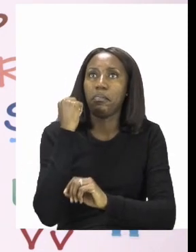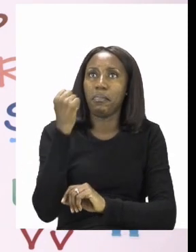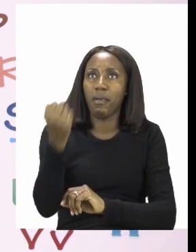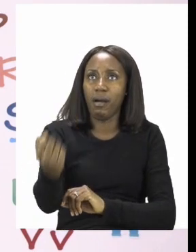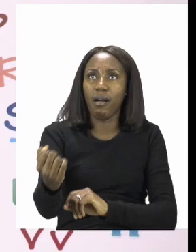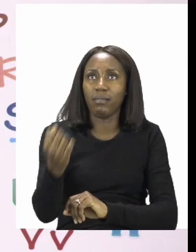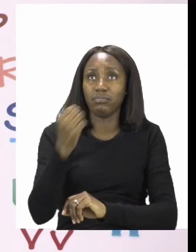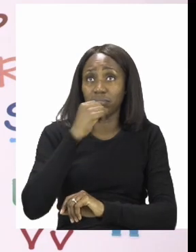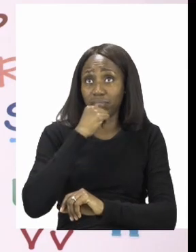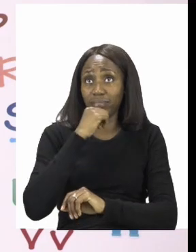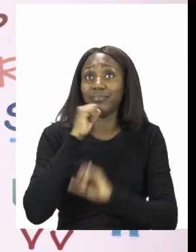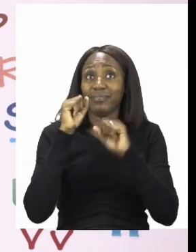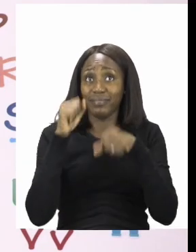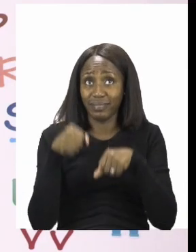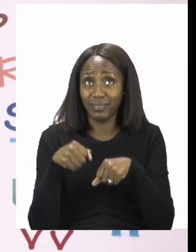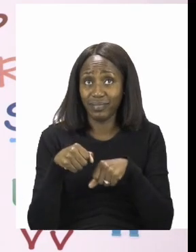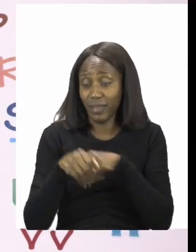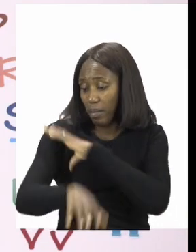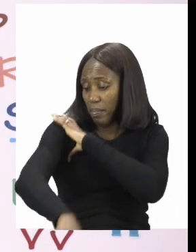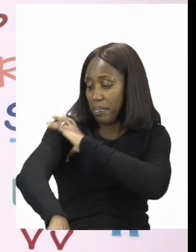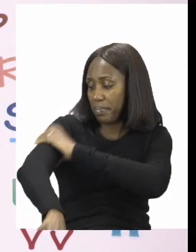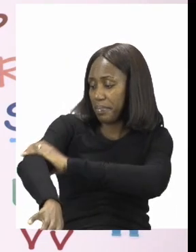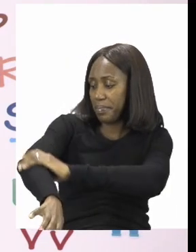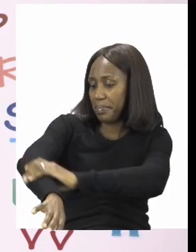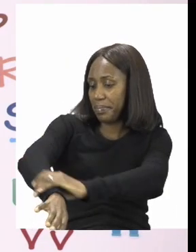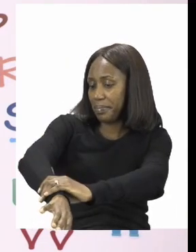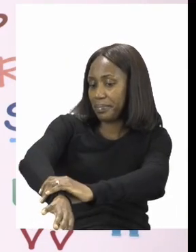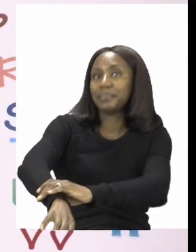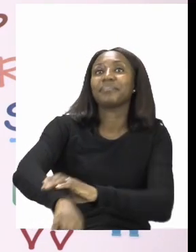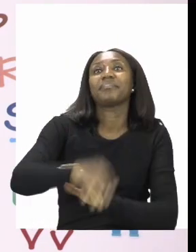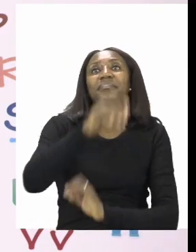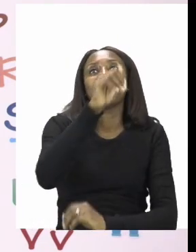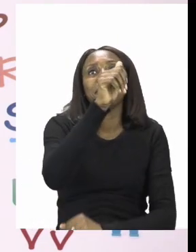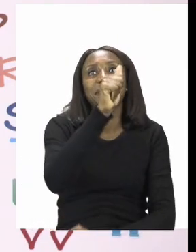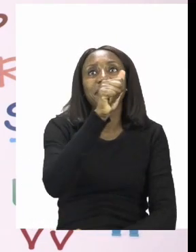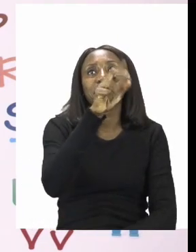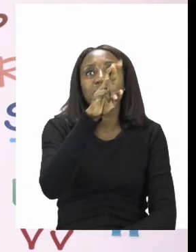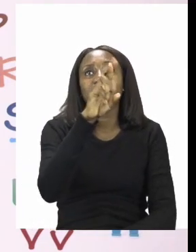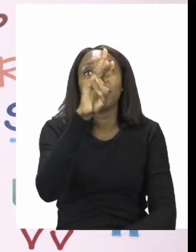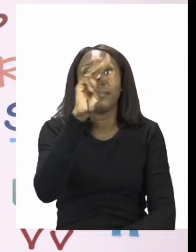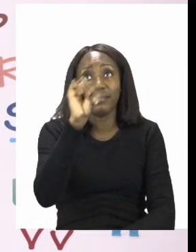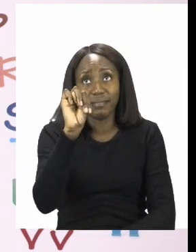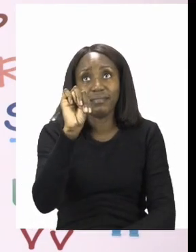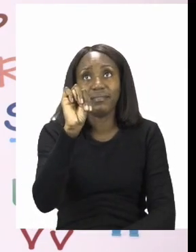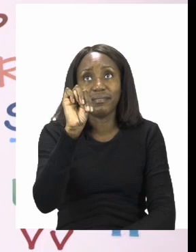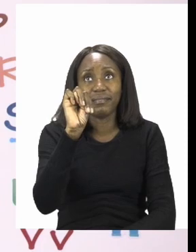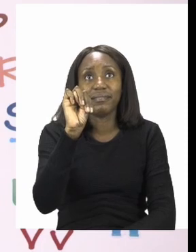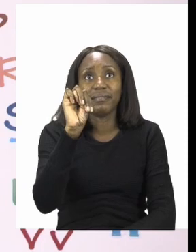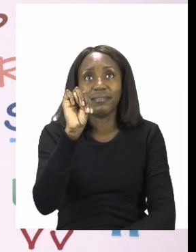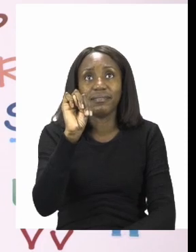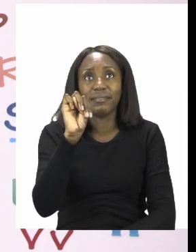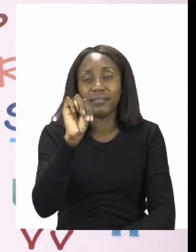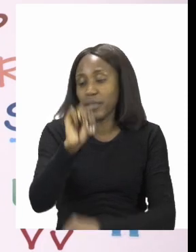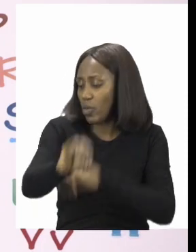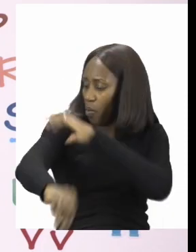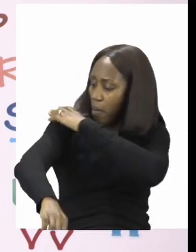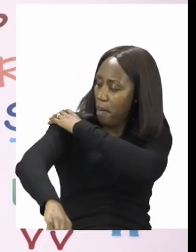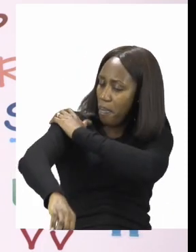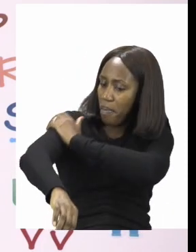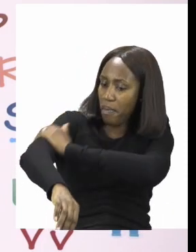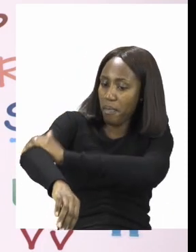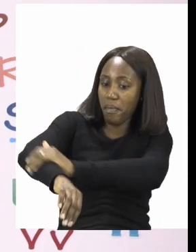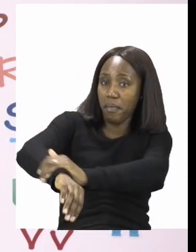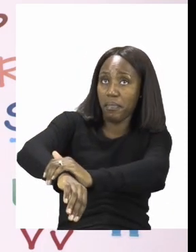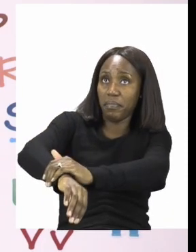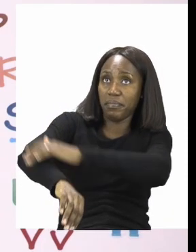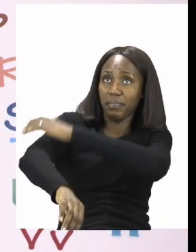well. This is called an arm. Everyone, touch your